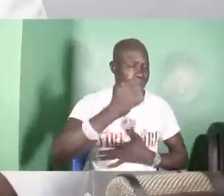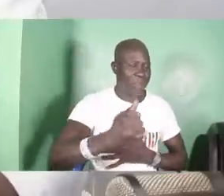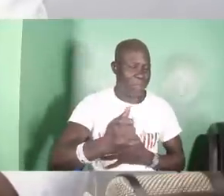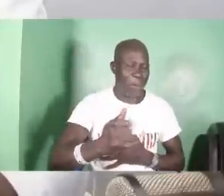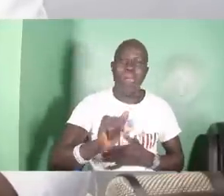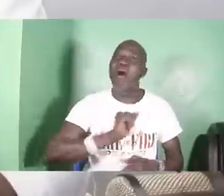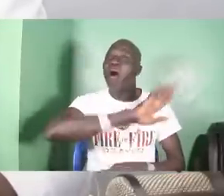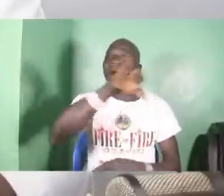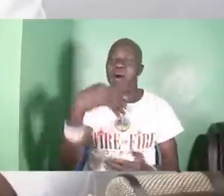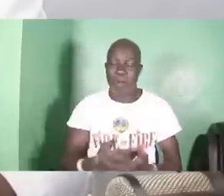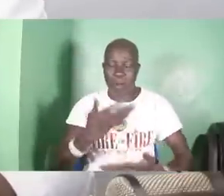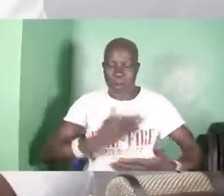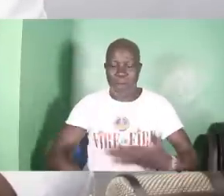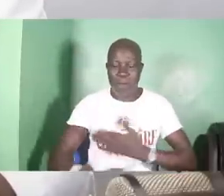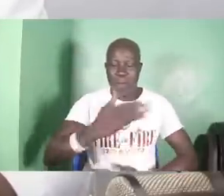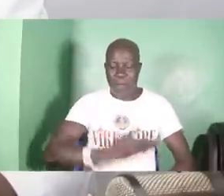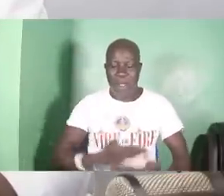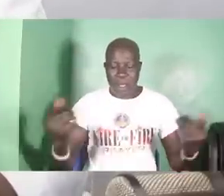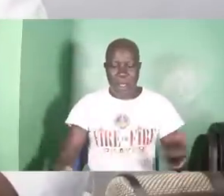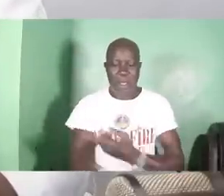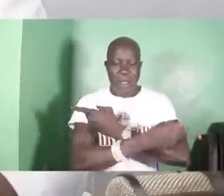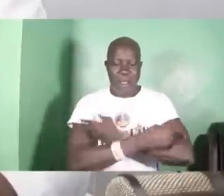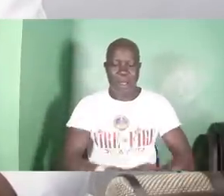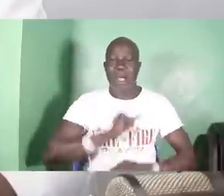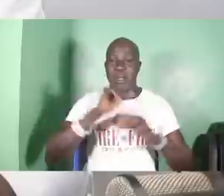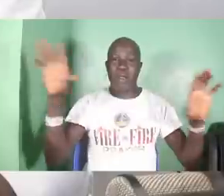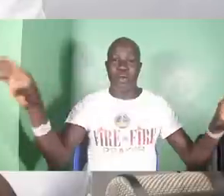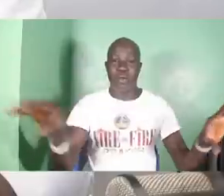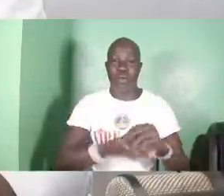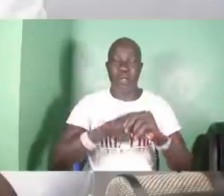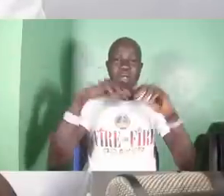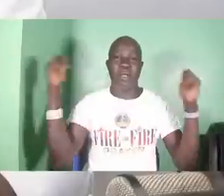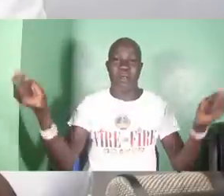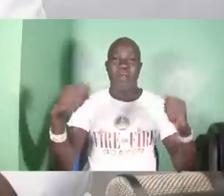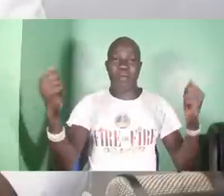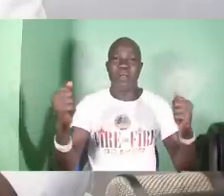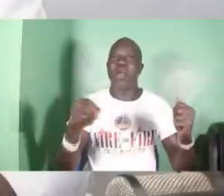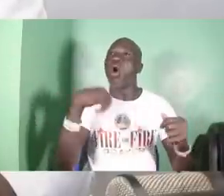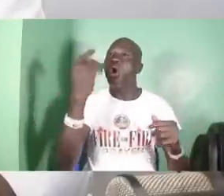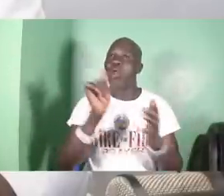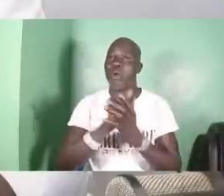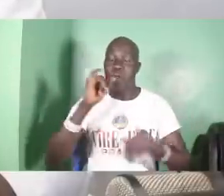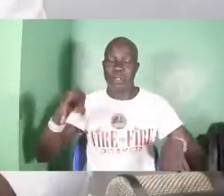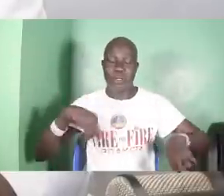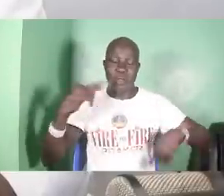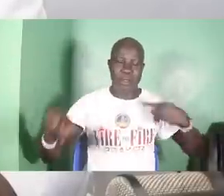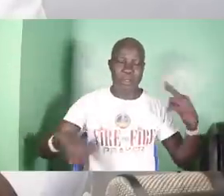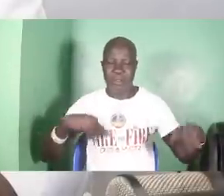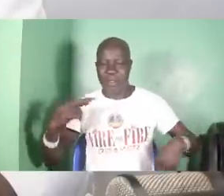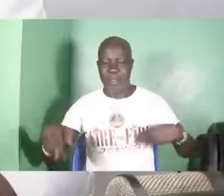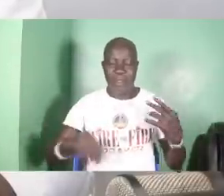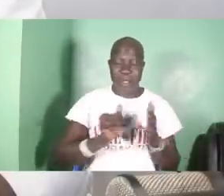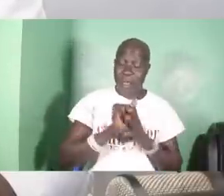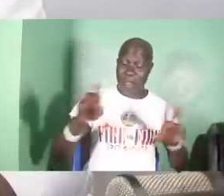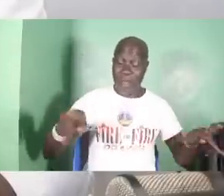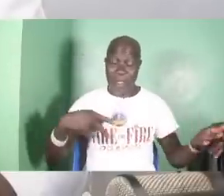Jesus. All to the brother celebrants. Only wedding anniversary. The people celebrating wedding anniversary. All of you rejoicing. Be